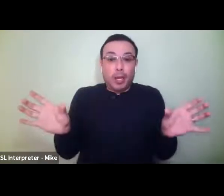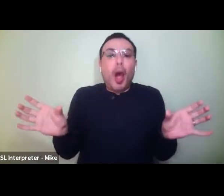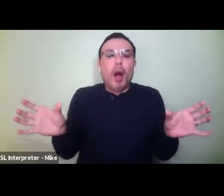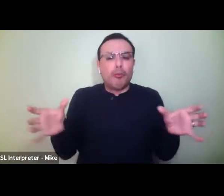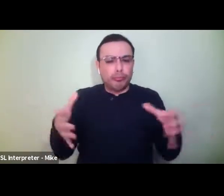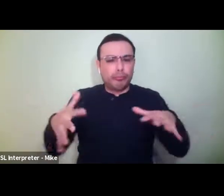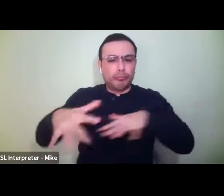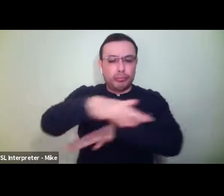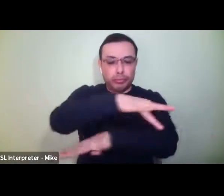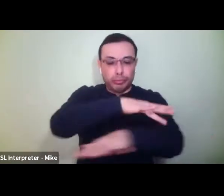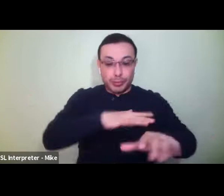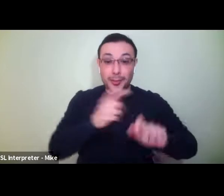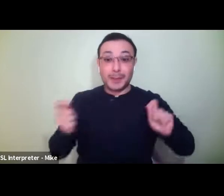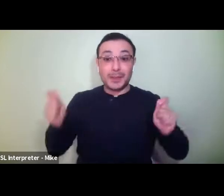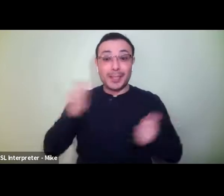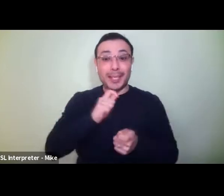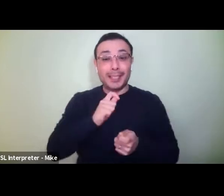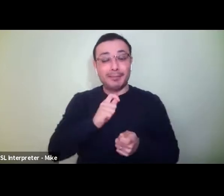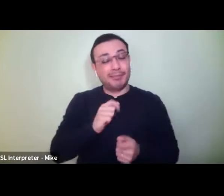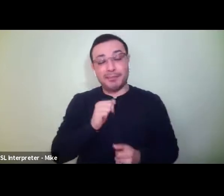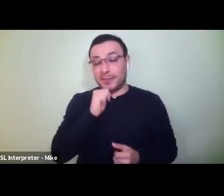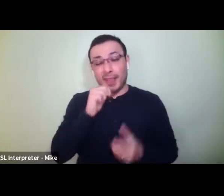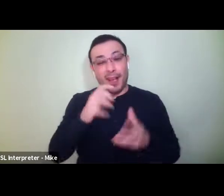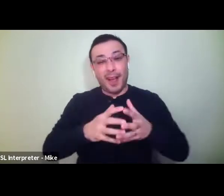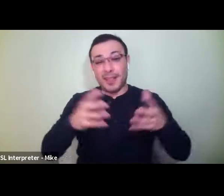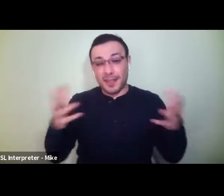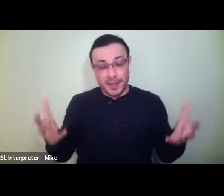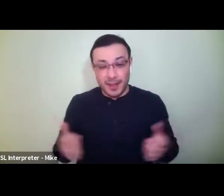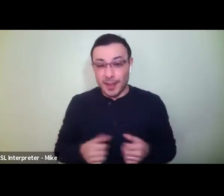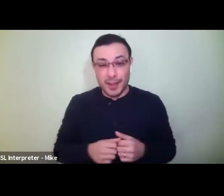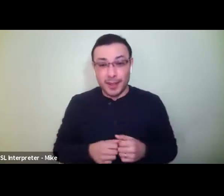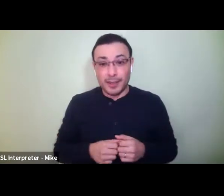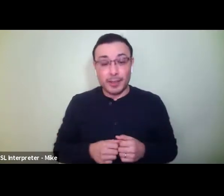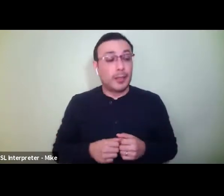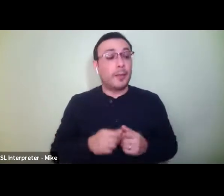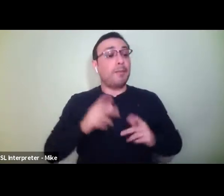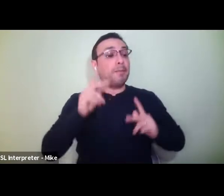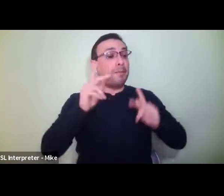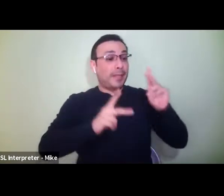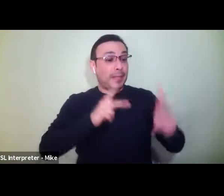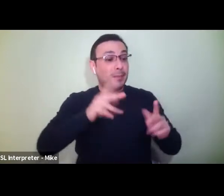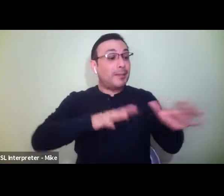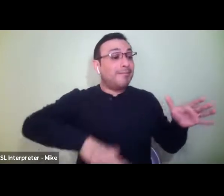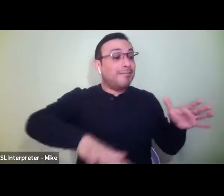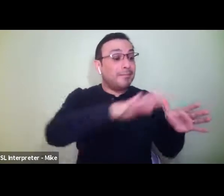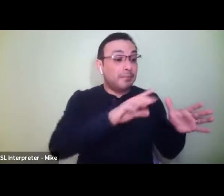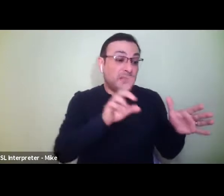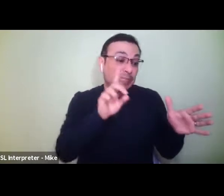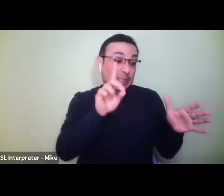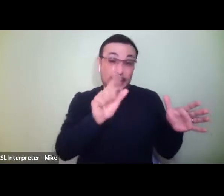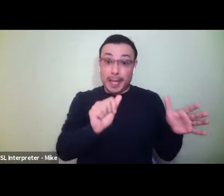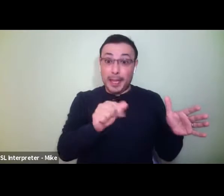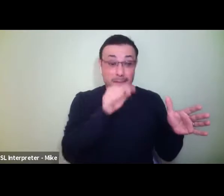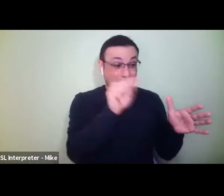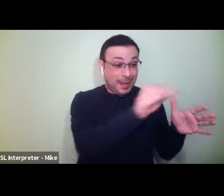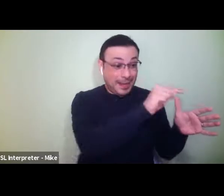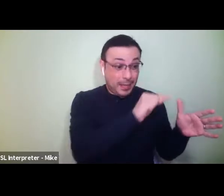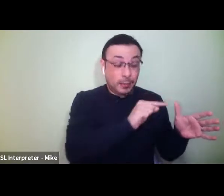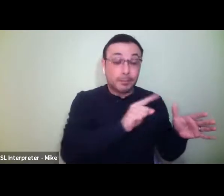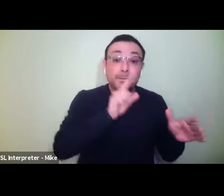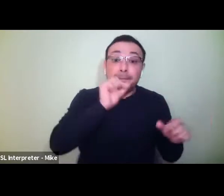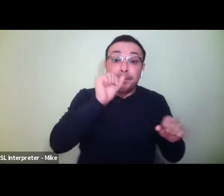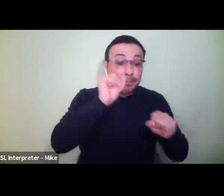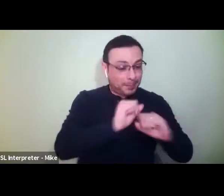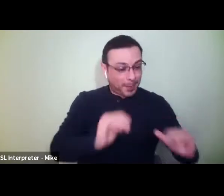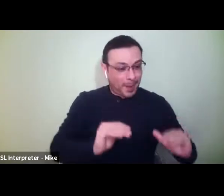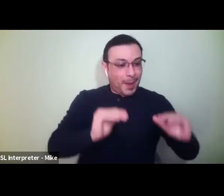Black disabled people, perhaps for disabled people in general, being able to truly flourish is still